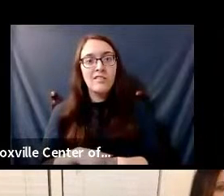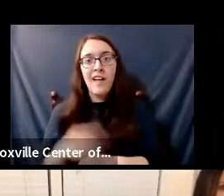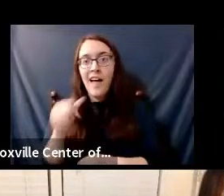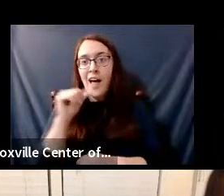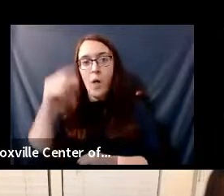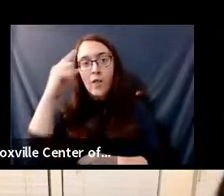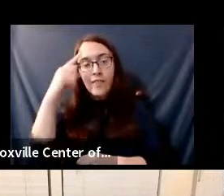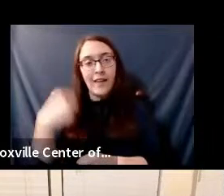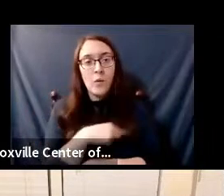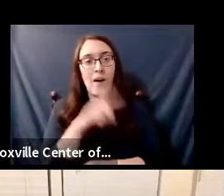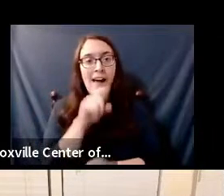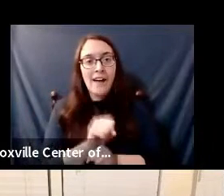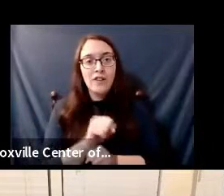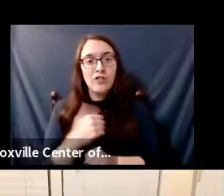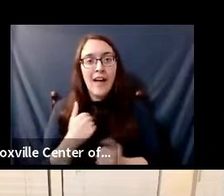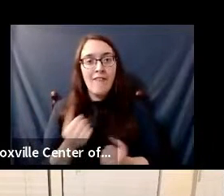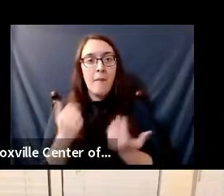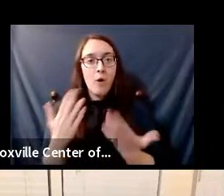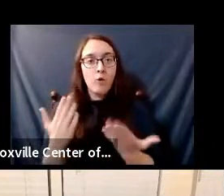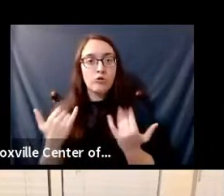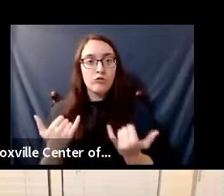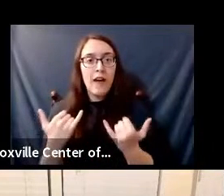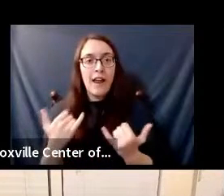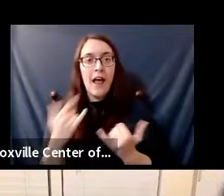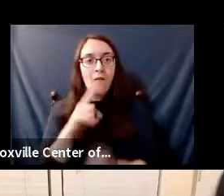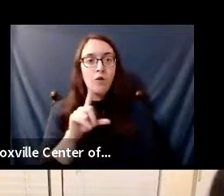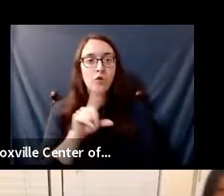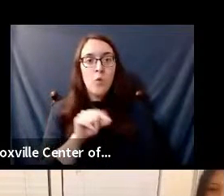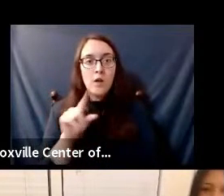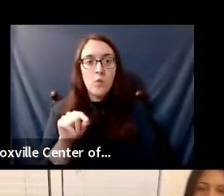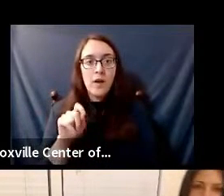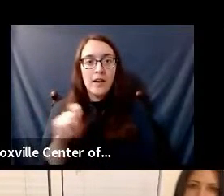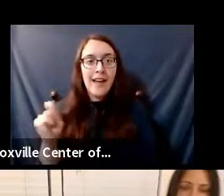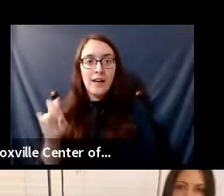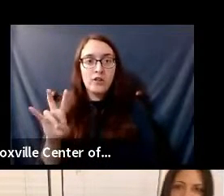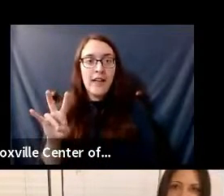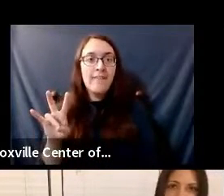think we actually have a motion on the floor for 2020-7.